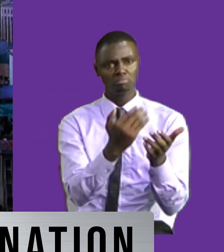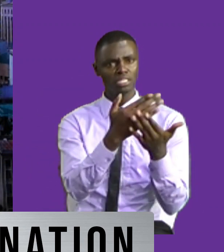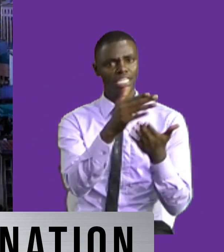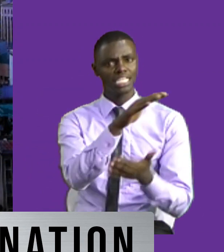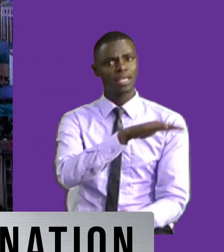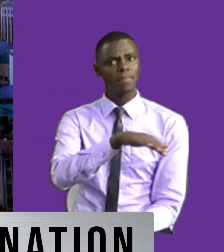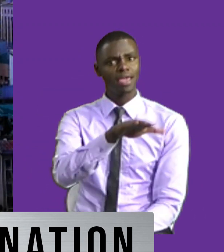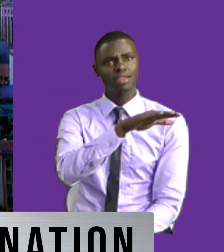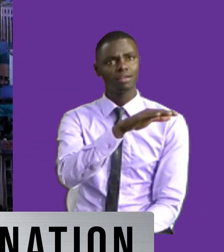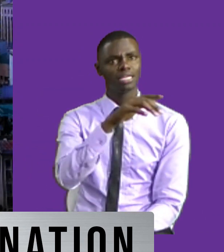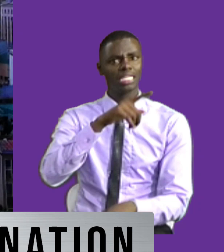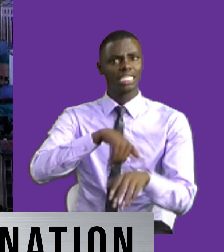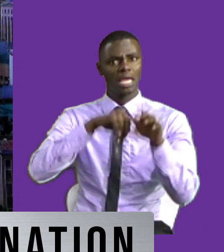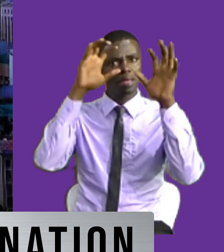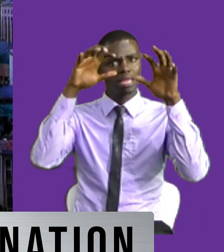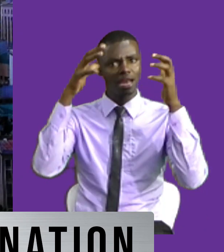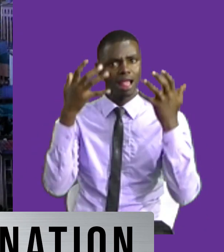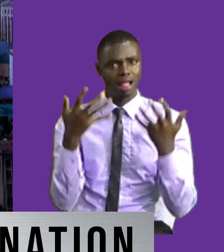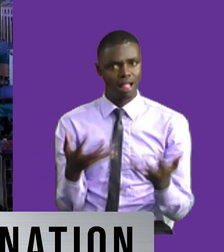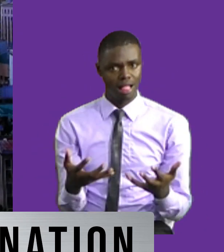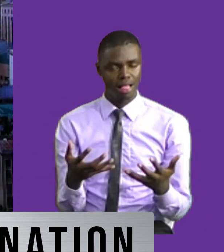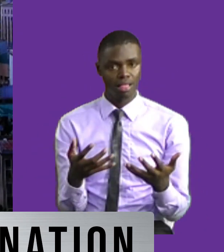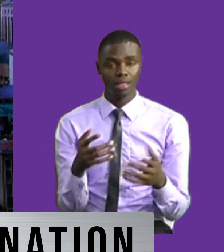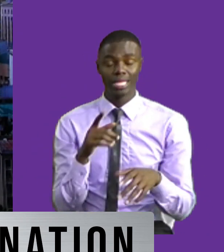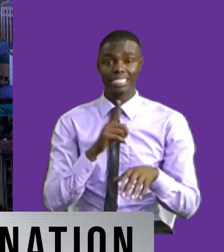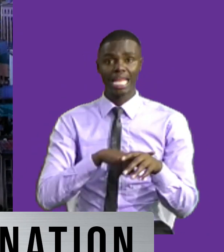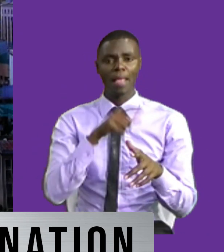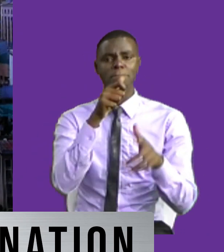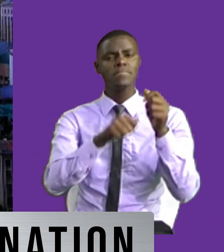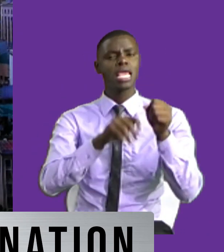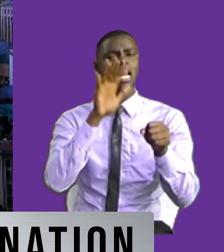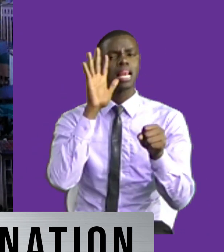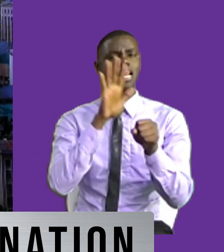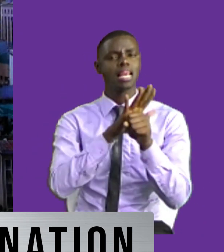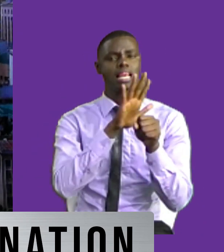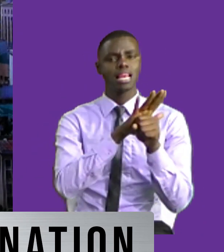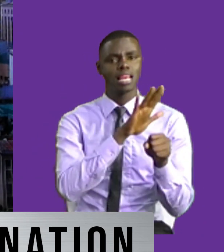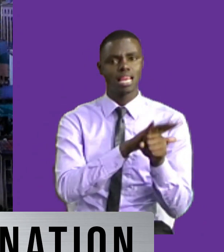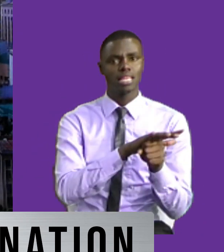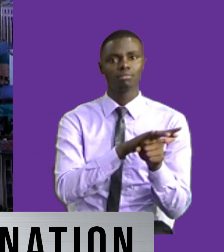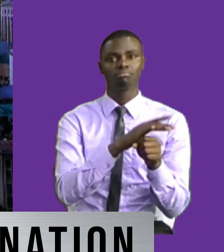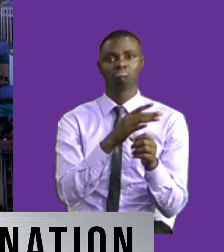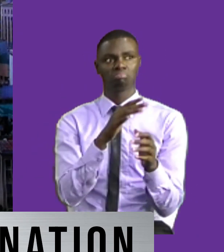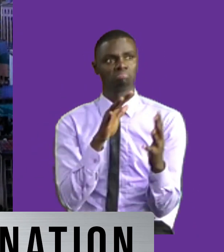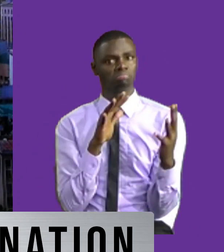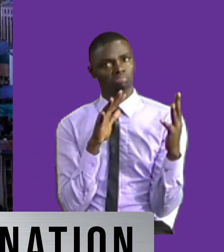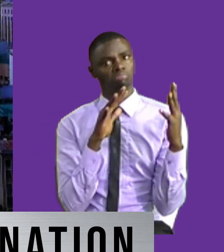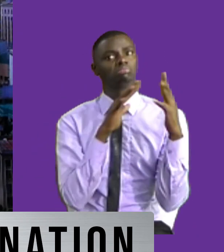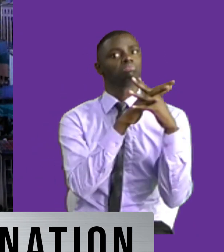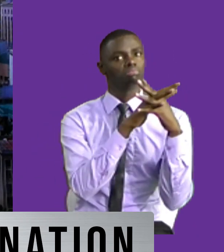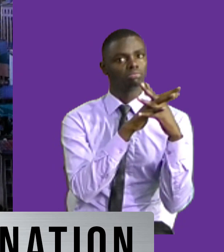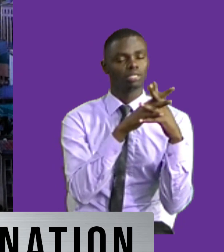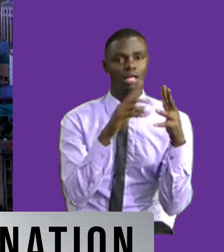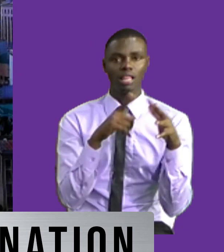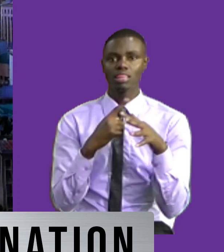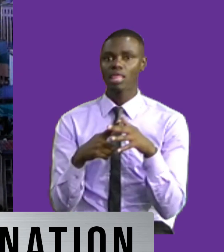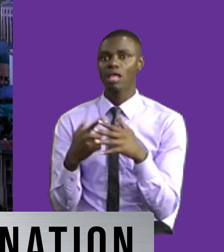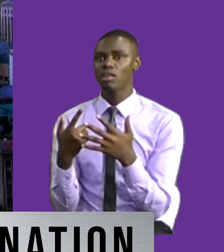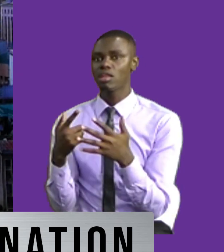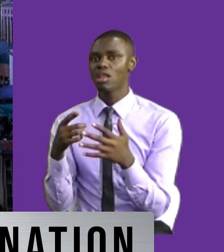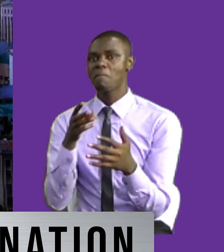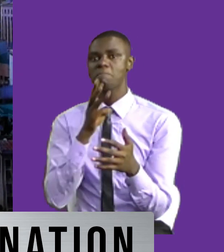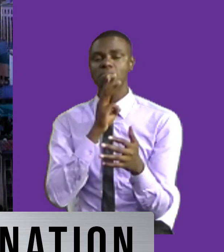areas, especially during rainy season, when milk is a lot, there would be glut, and you would even find milk being poured